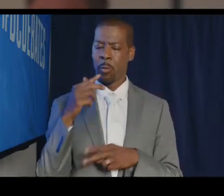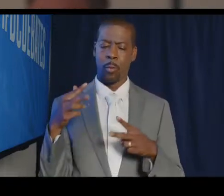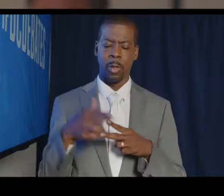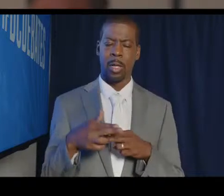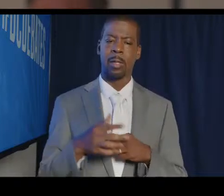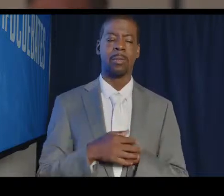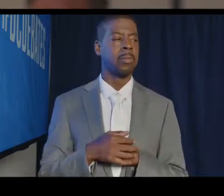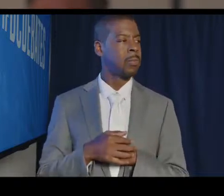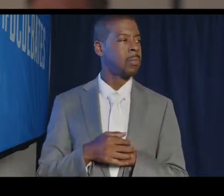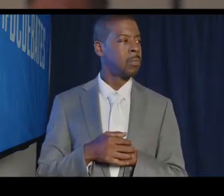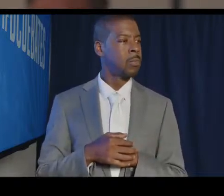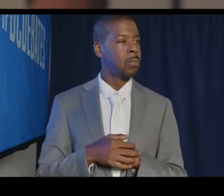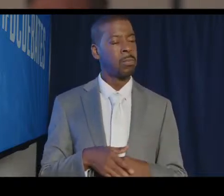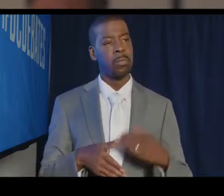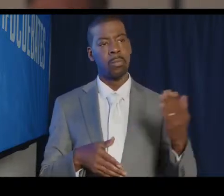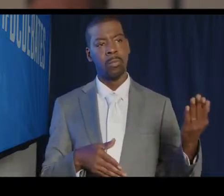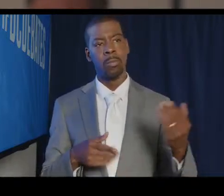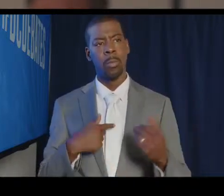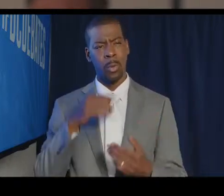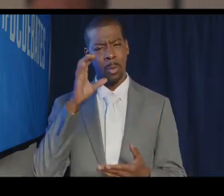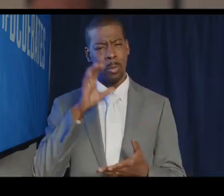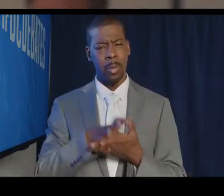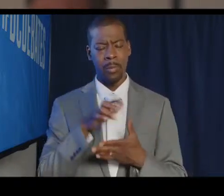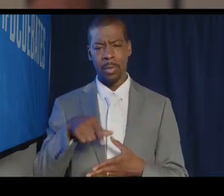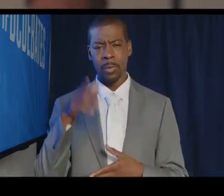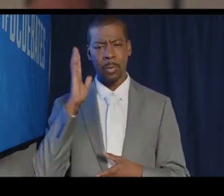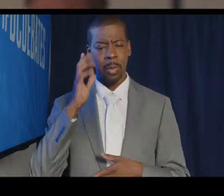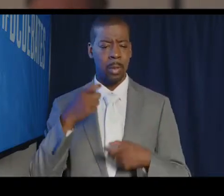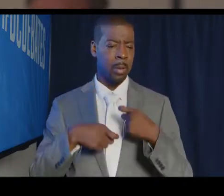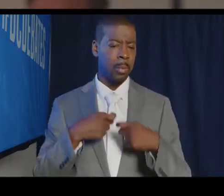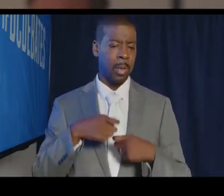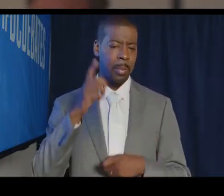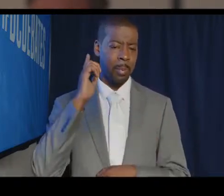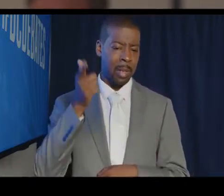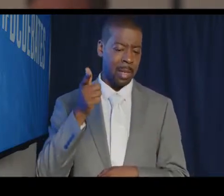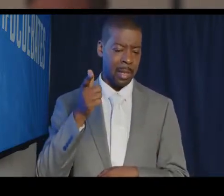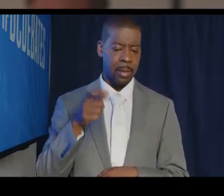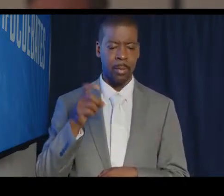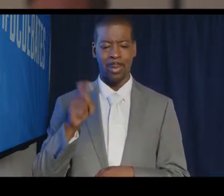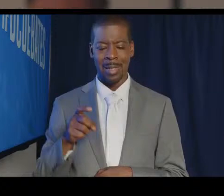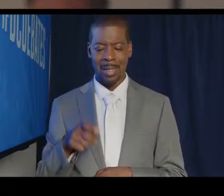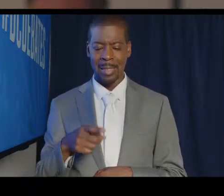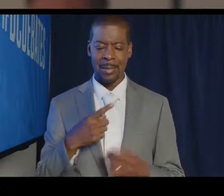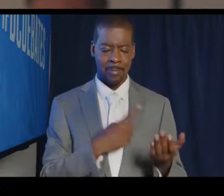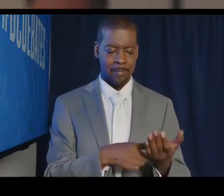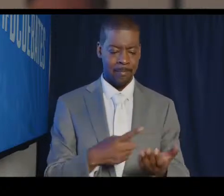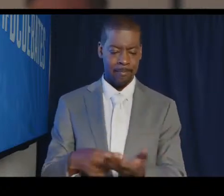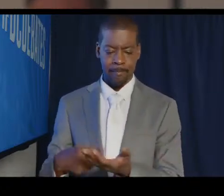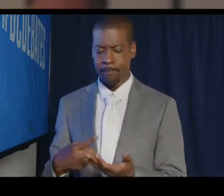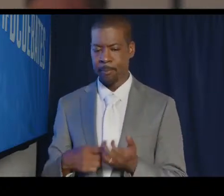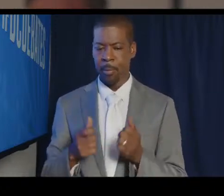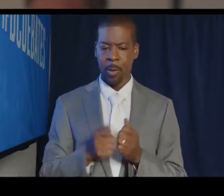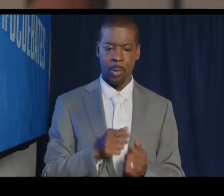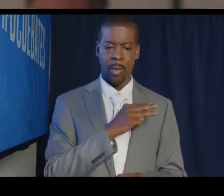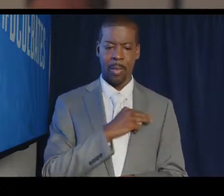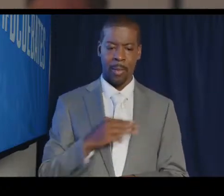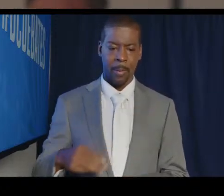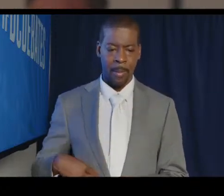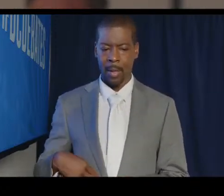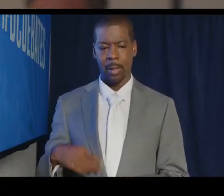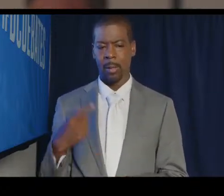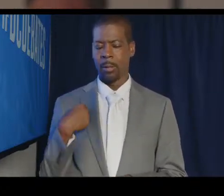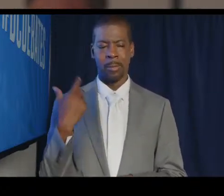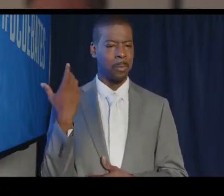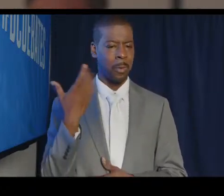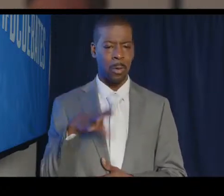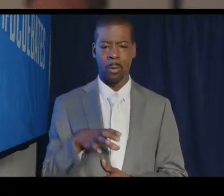an issue moving forward? There was a lot of talk at the end of the budget cycle about needing to come together with the Bowser administration to prevent this type